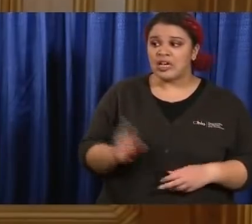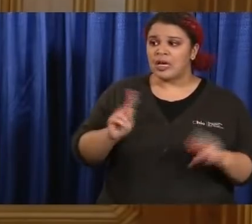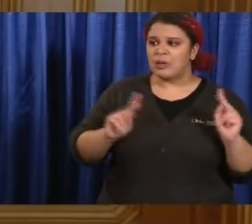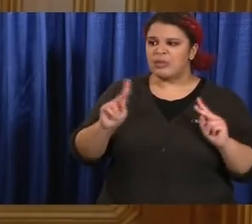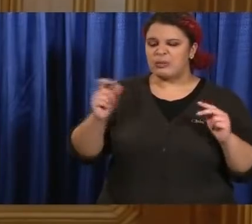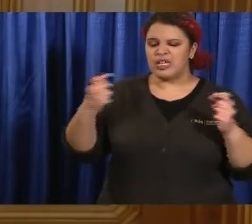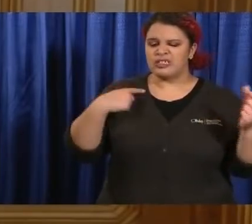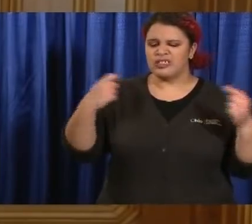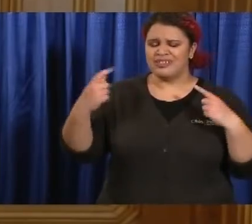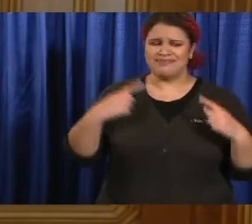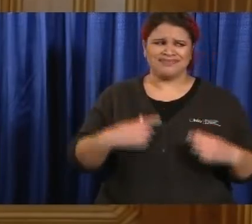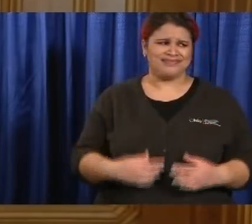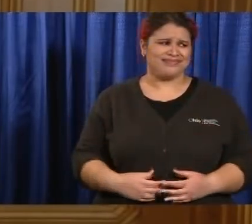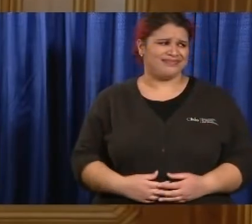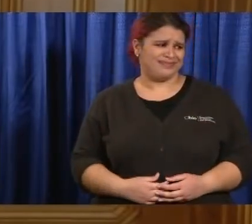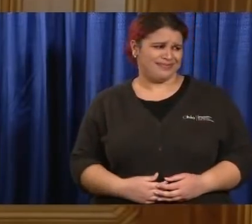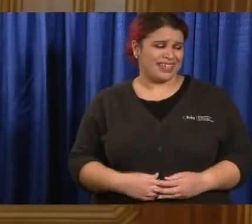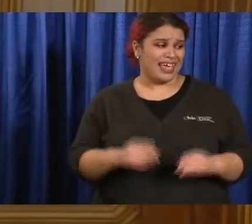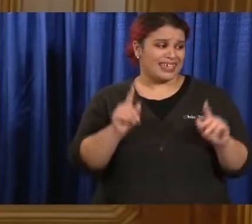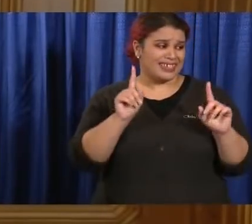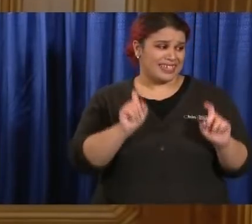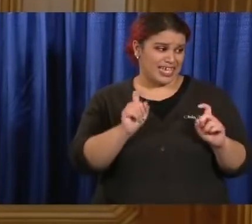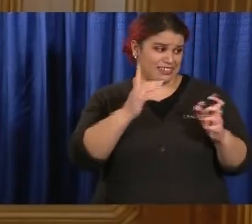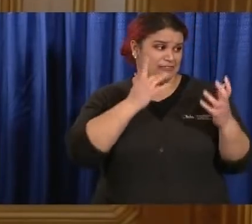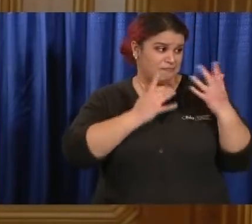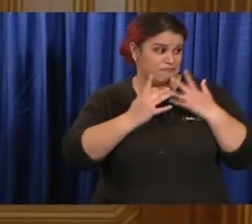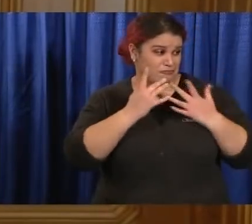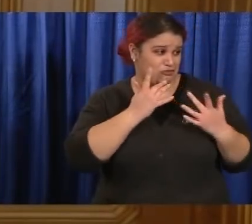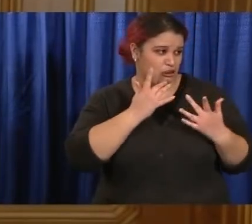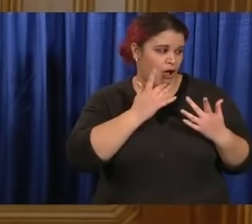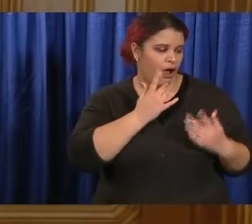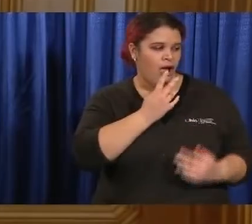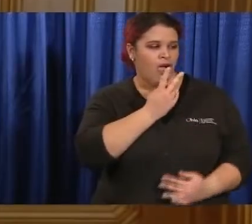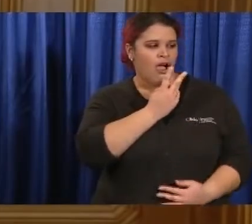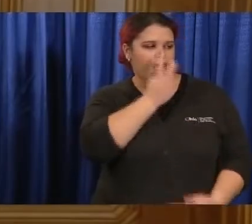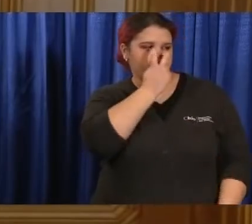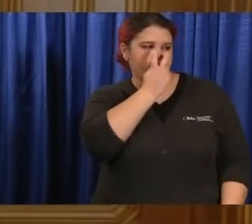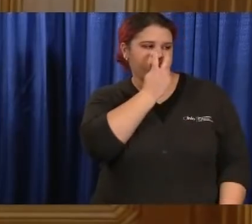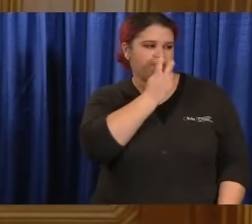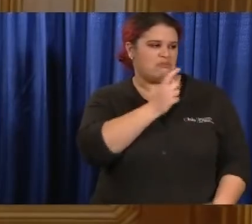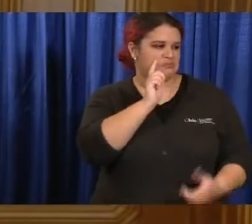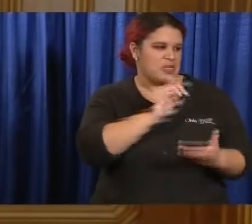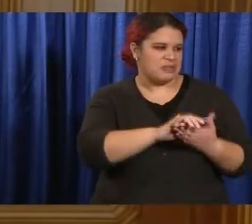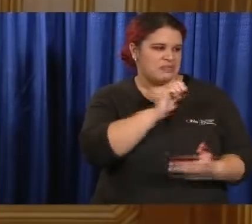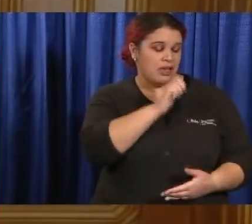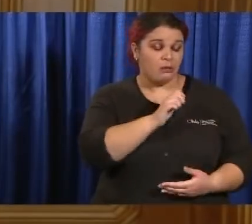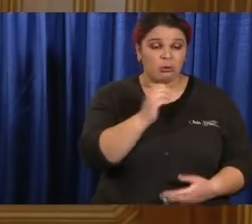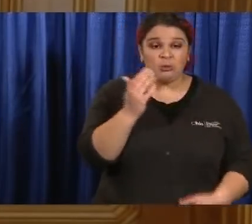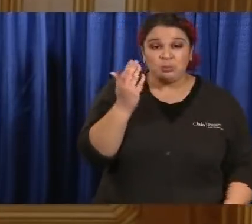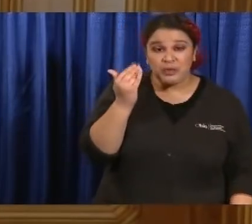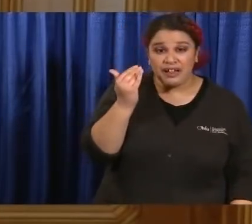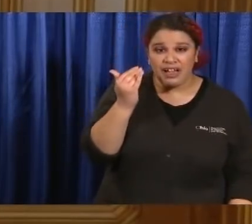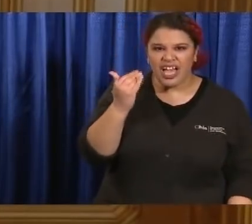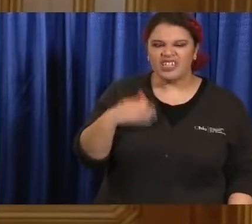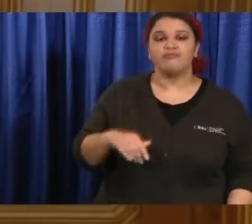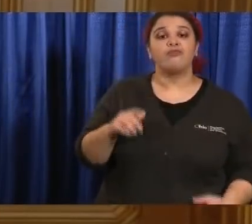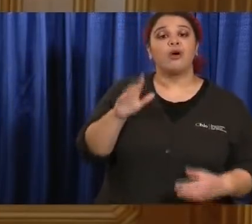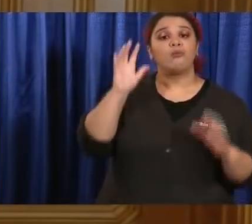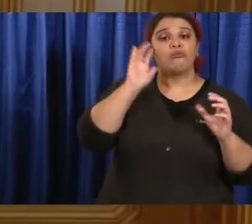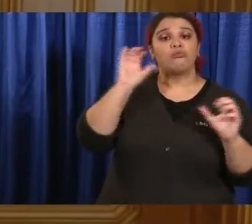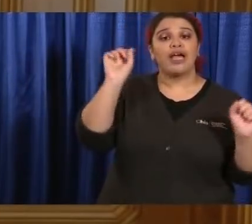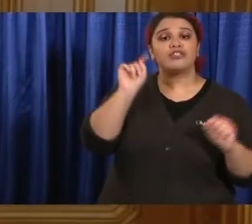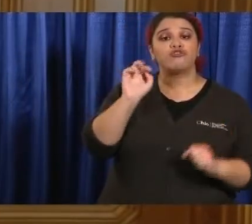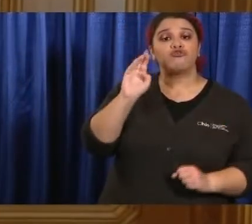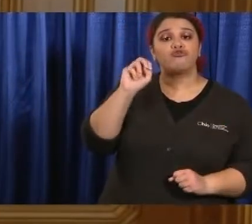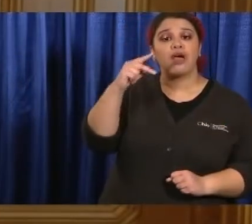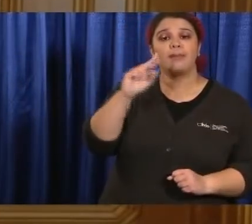a shortage of tests because they're hearing a different narrative coming from President Trump and people in the federal government about the availability of tests. Can